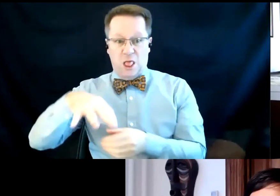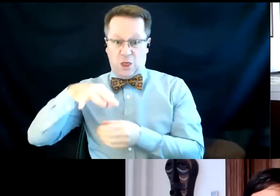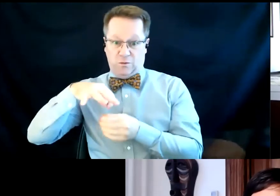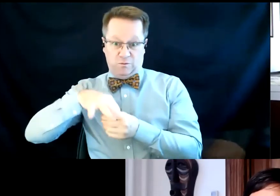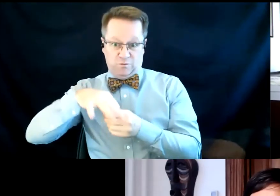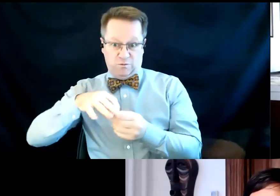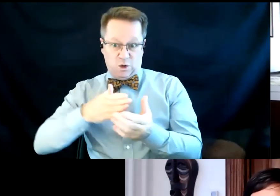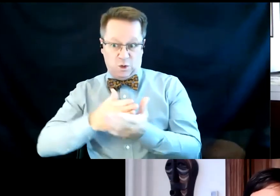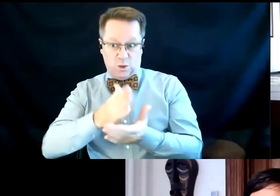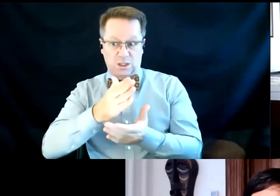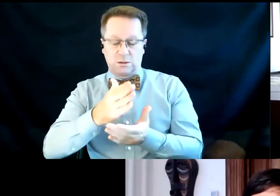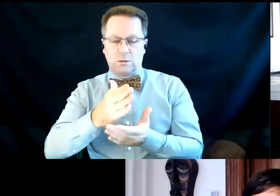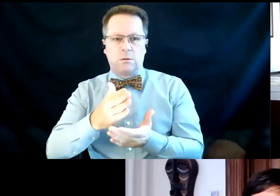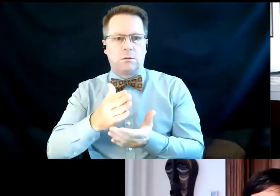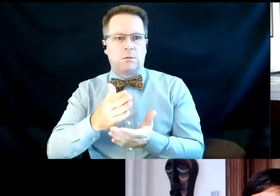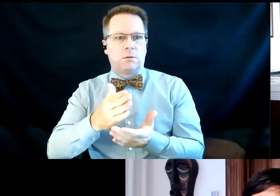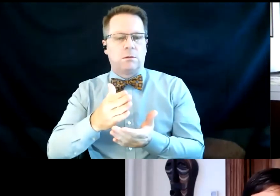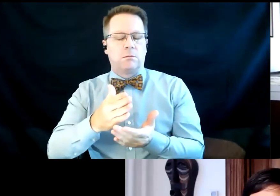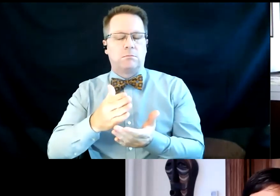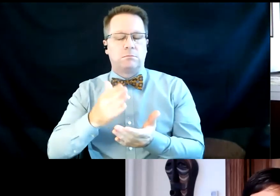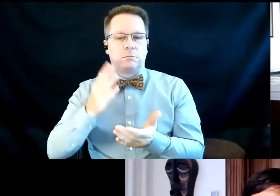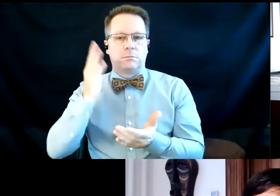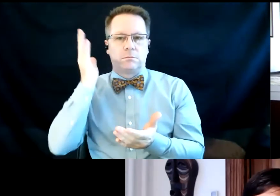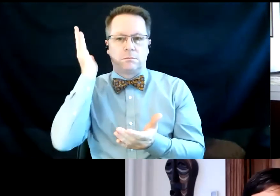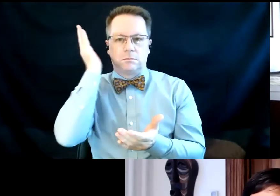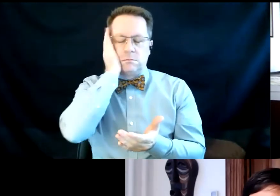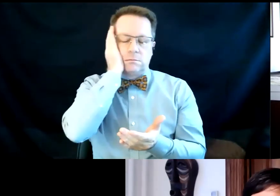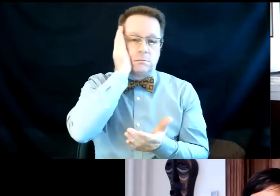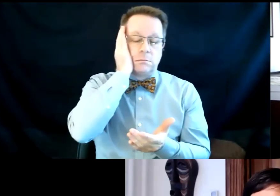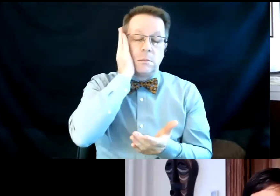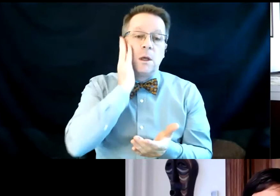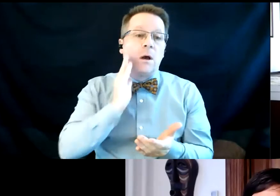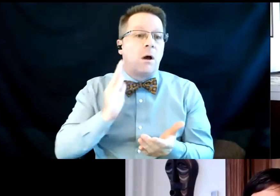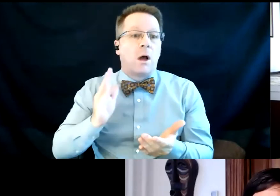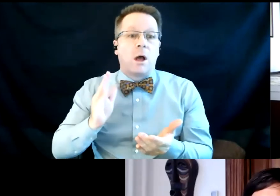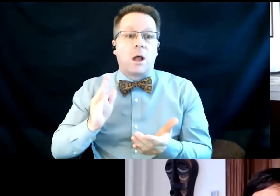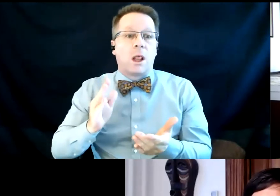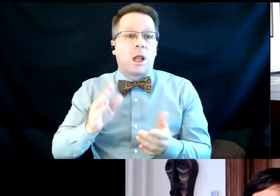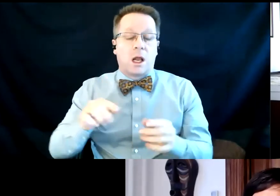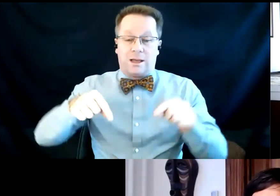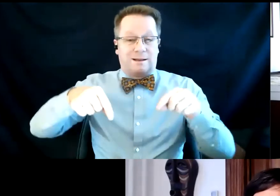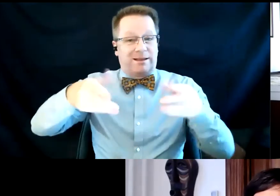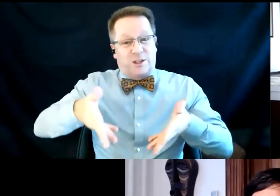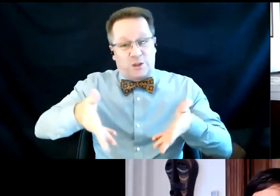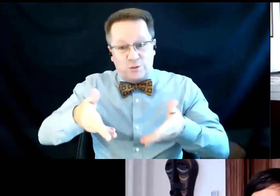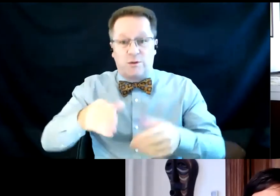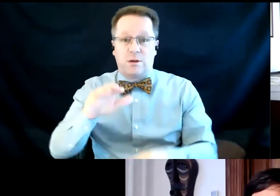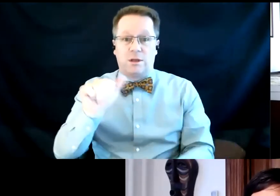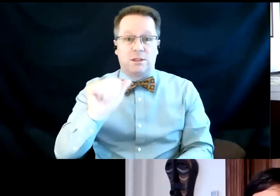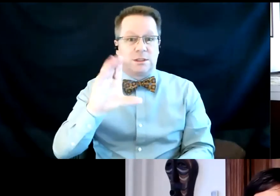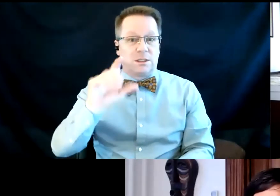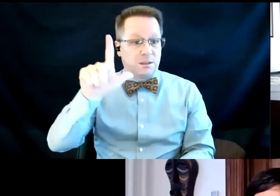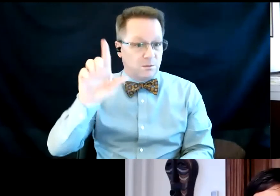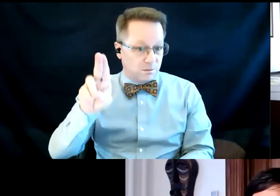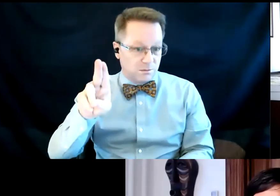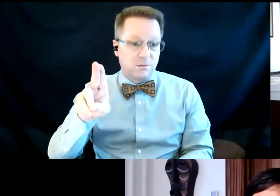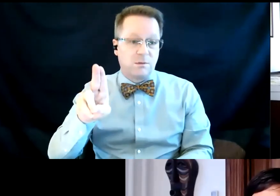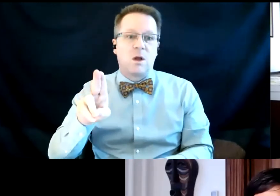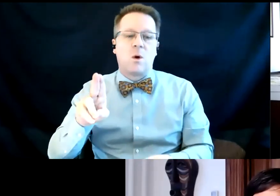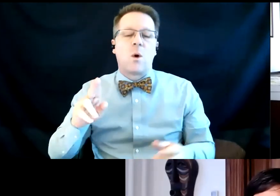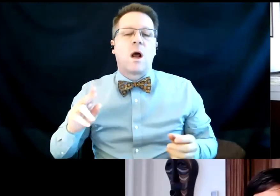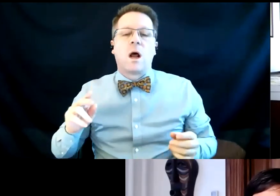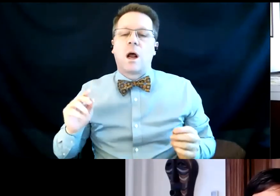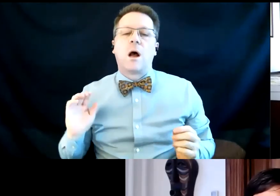action. Our lives at the ACLU, our professional lives, our personal lives, just like yours, were thrown